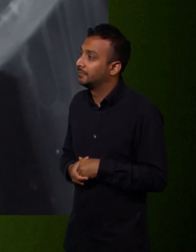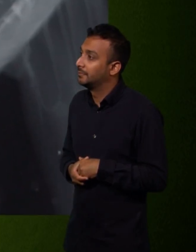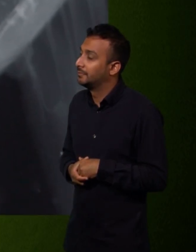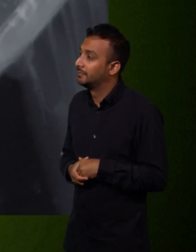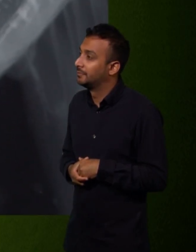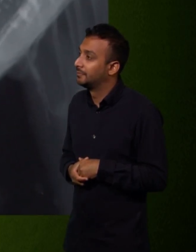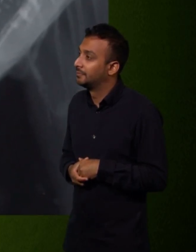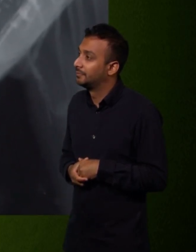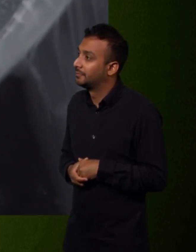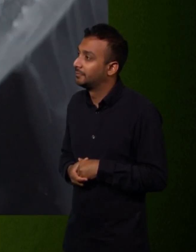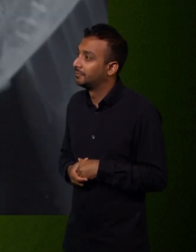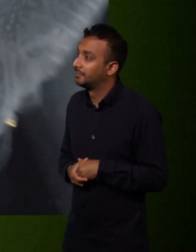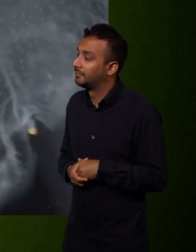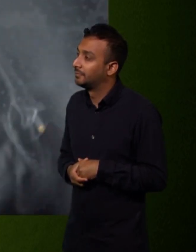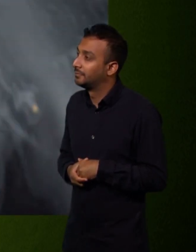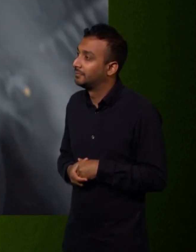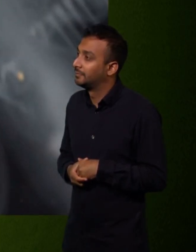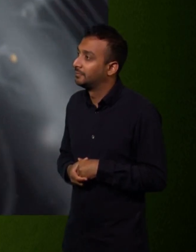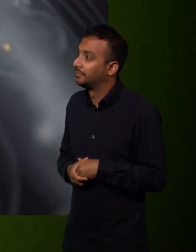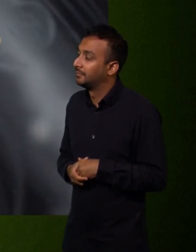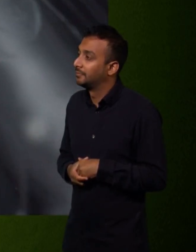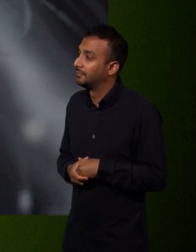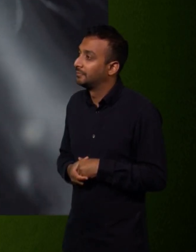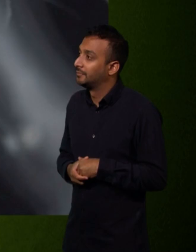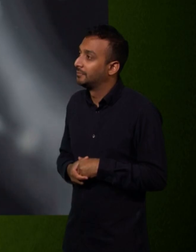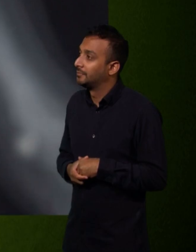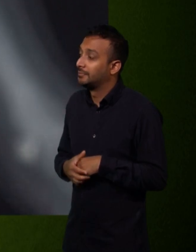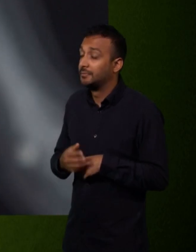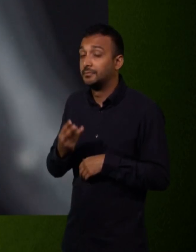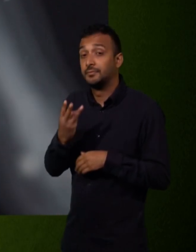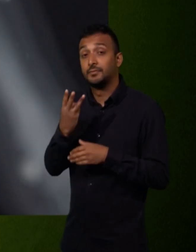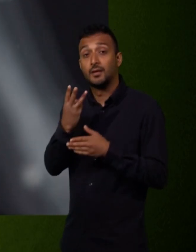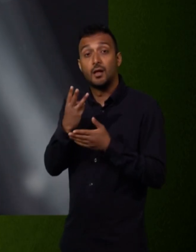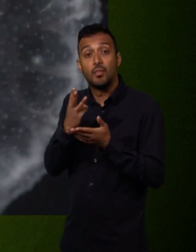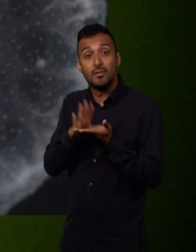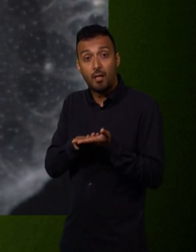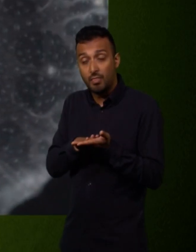After just 3 months, they develop into their final form.